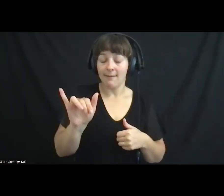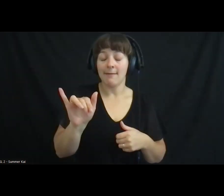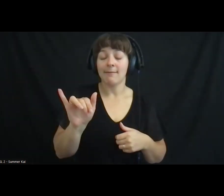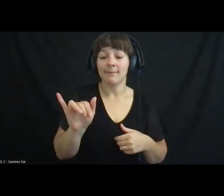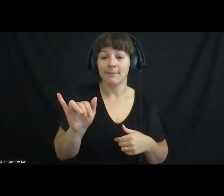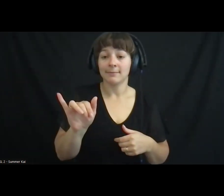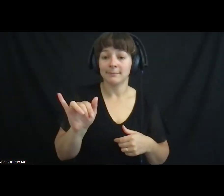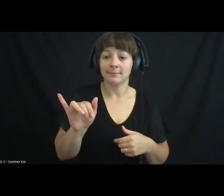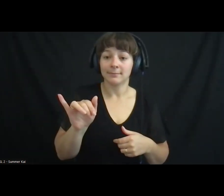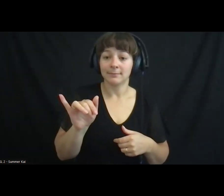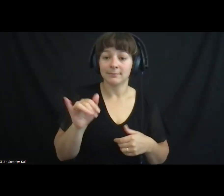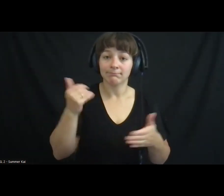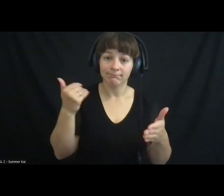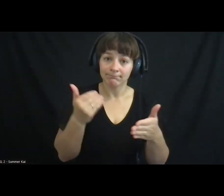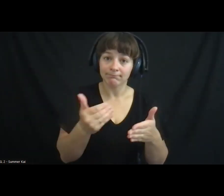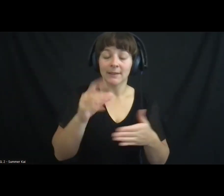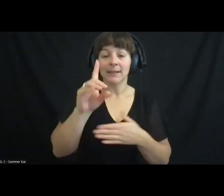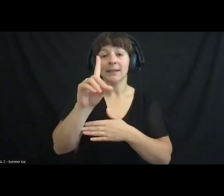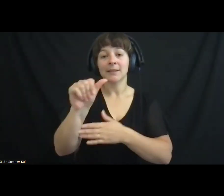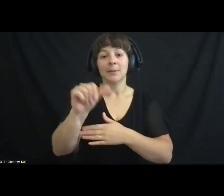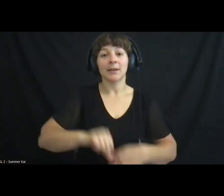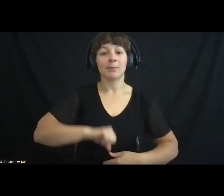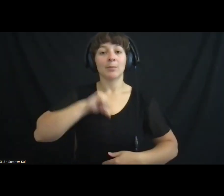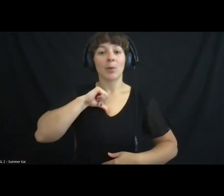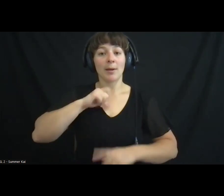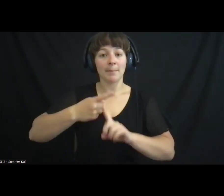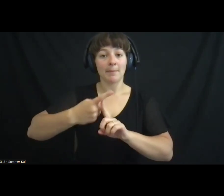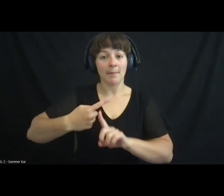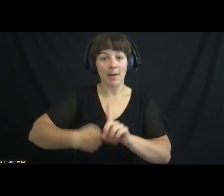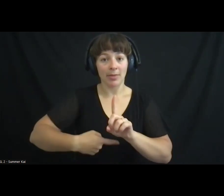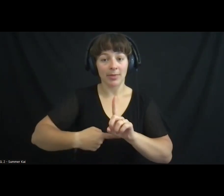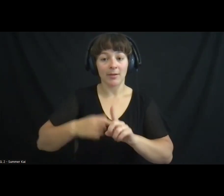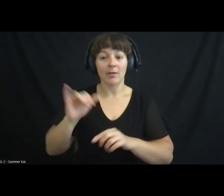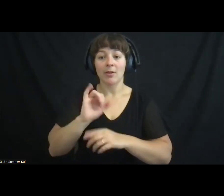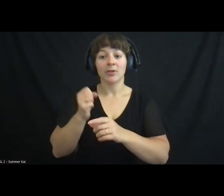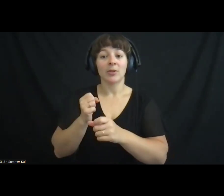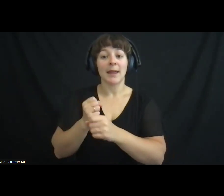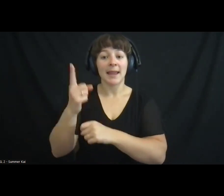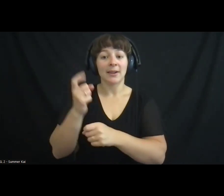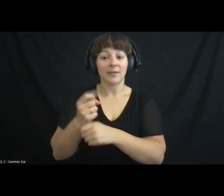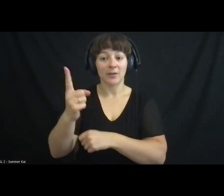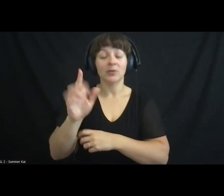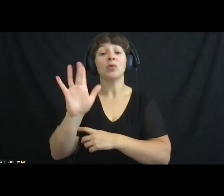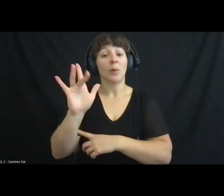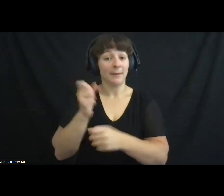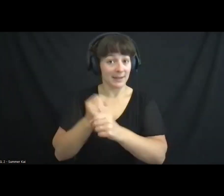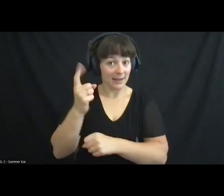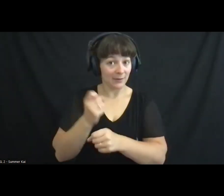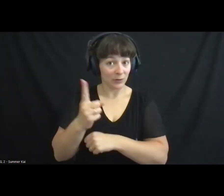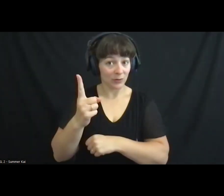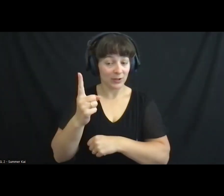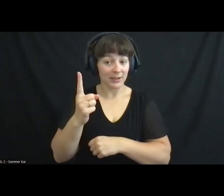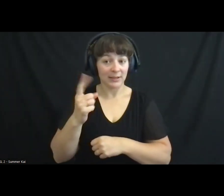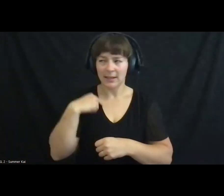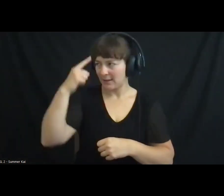up, Disability Pride Month, as well as the anniversary, the 25th anniversary. Is